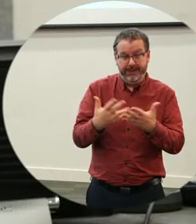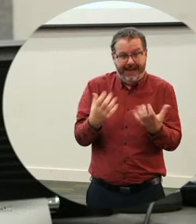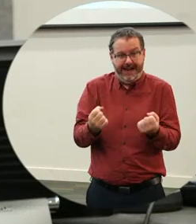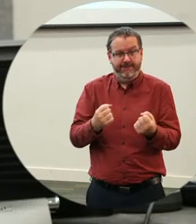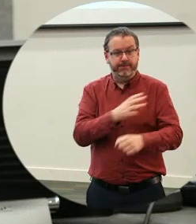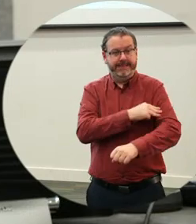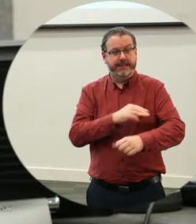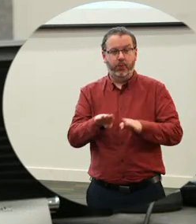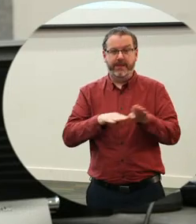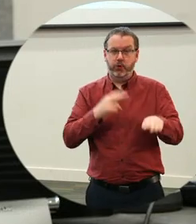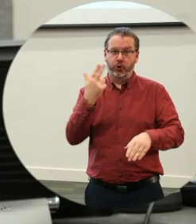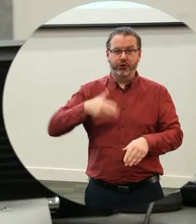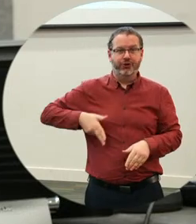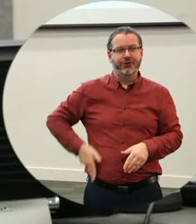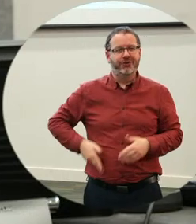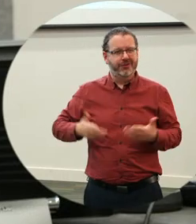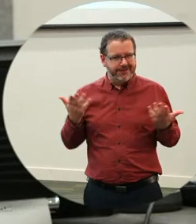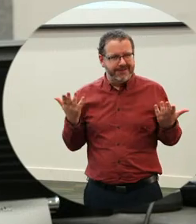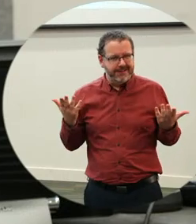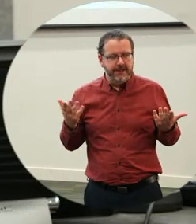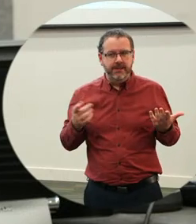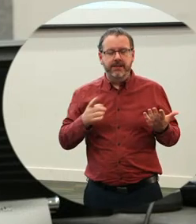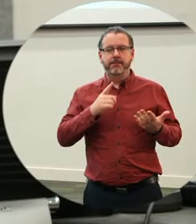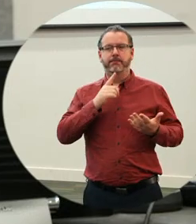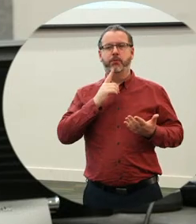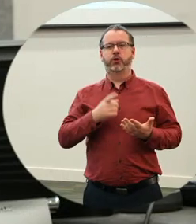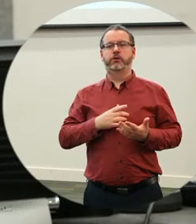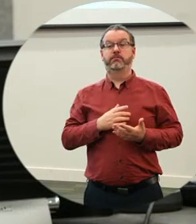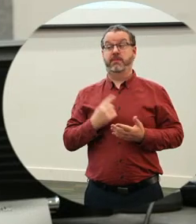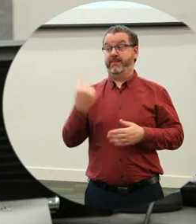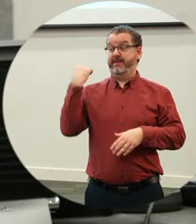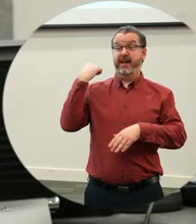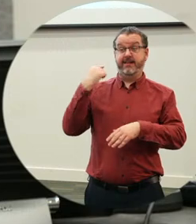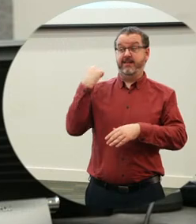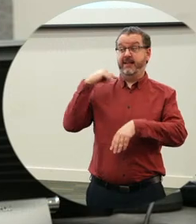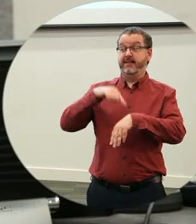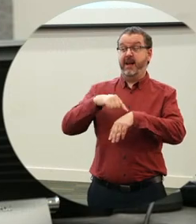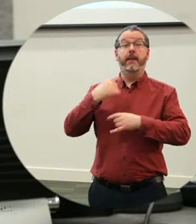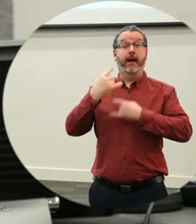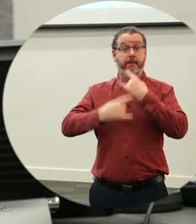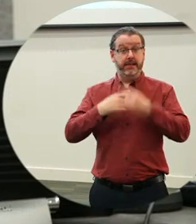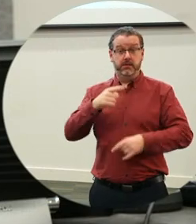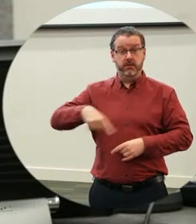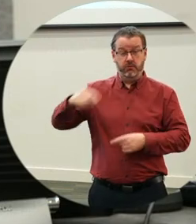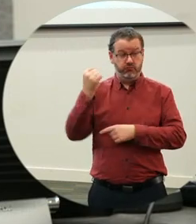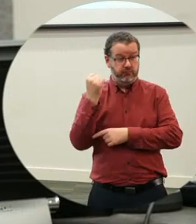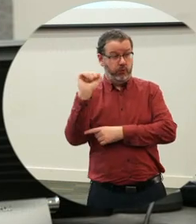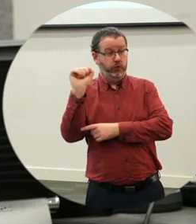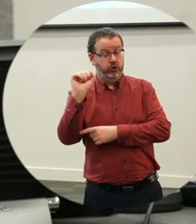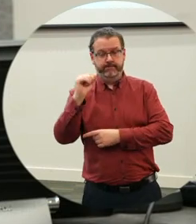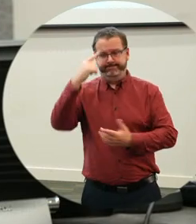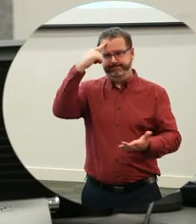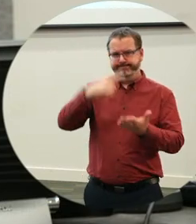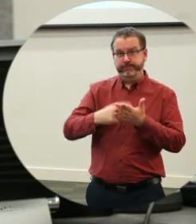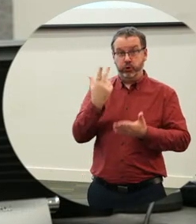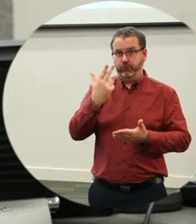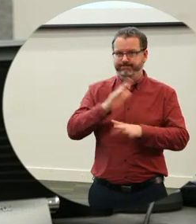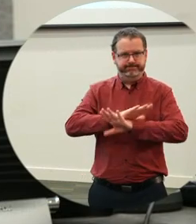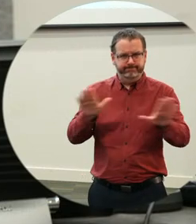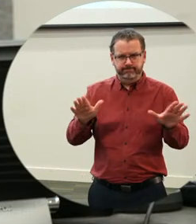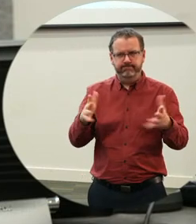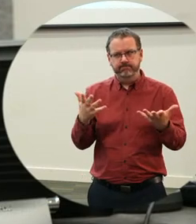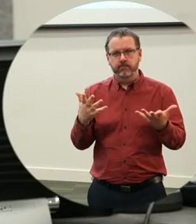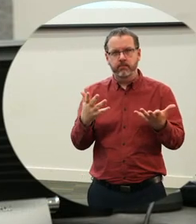I think it was the luck of history, the fluke of history, and you know, it's a wonderfully valuable thing to have.